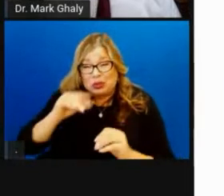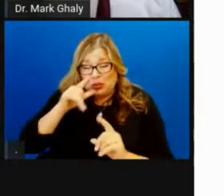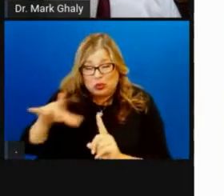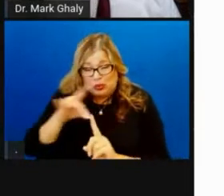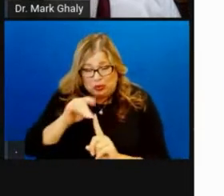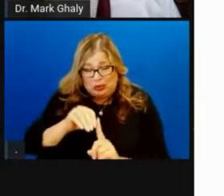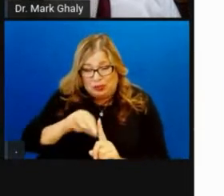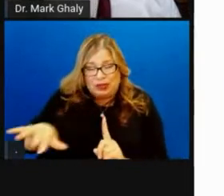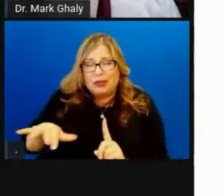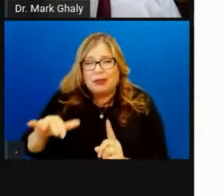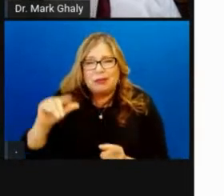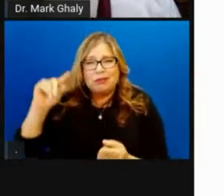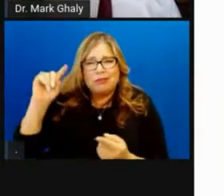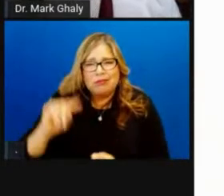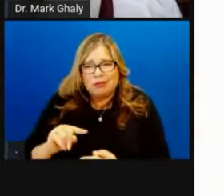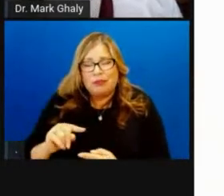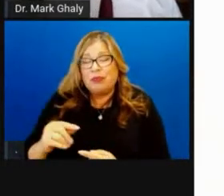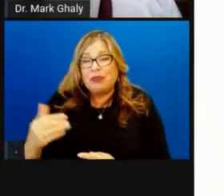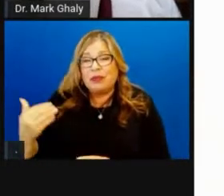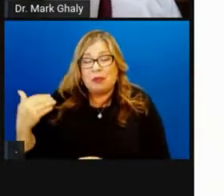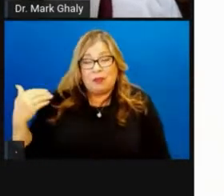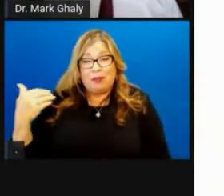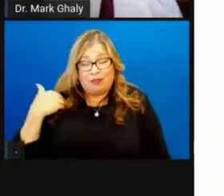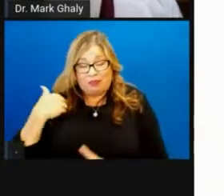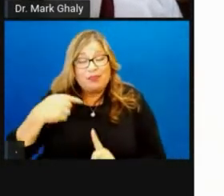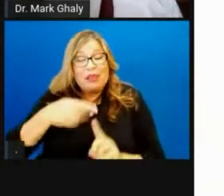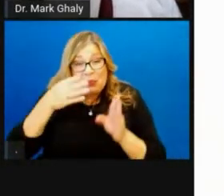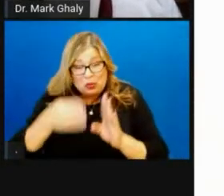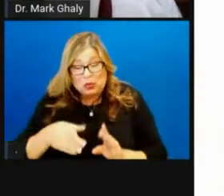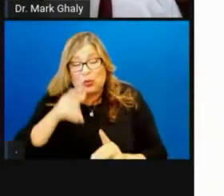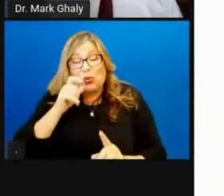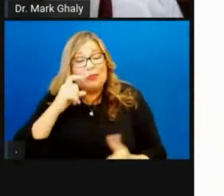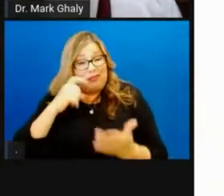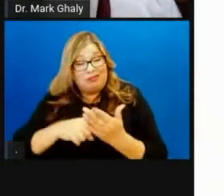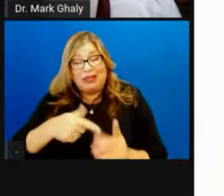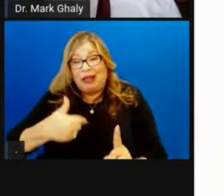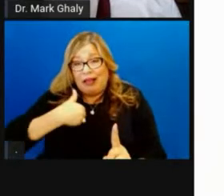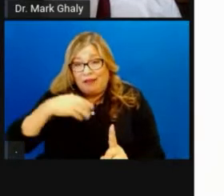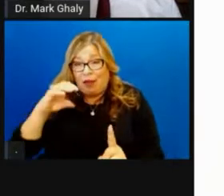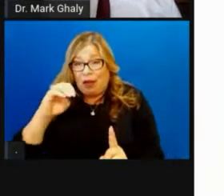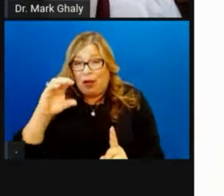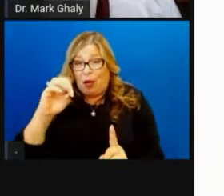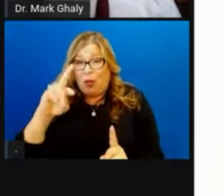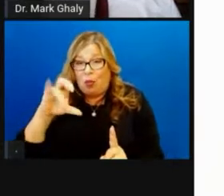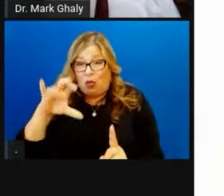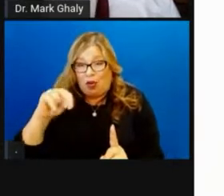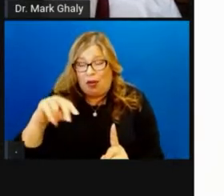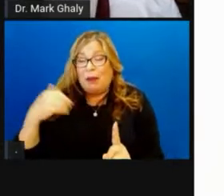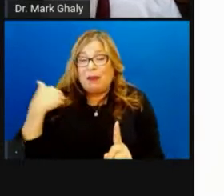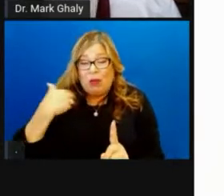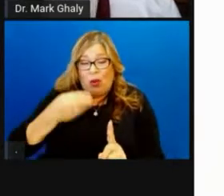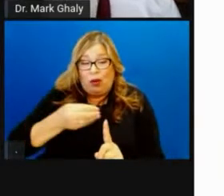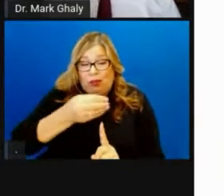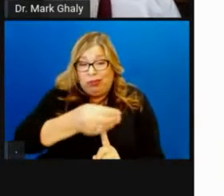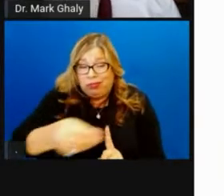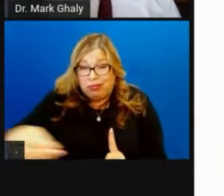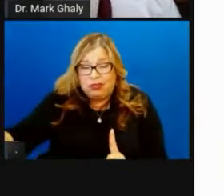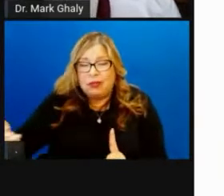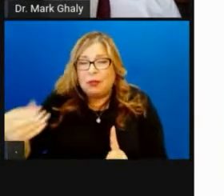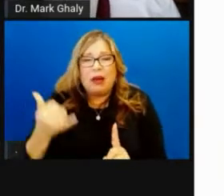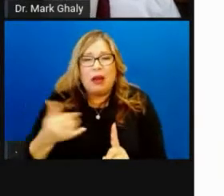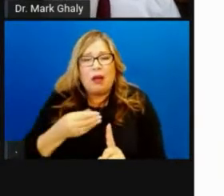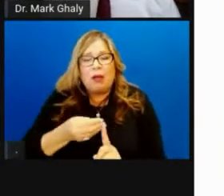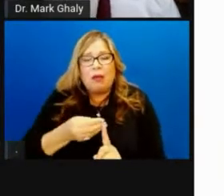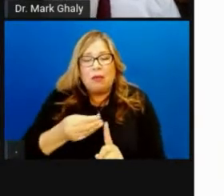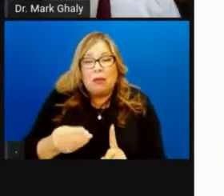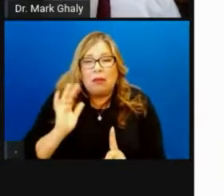was identified as a positive case, they were infecting fewer than one other Californian. And that means that we would start